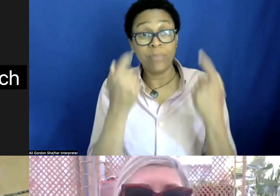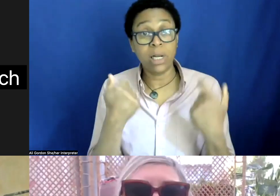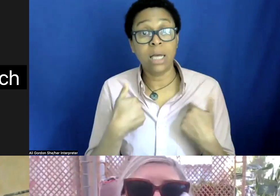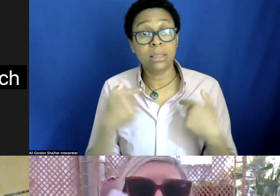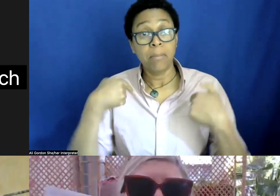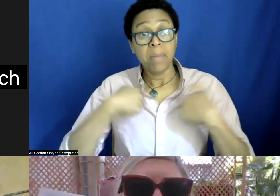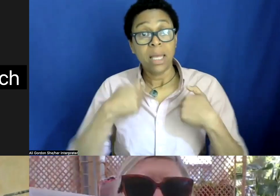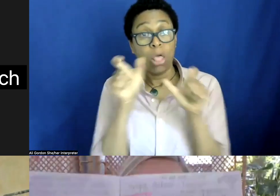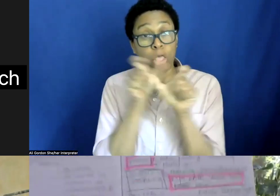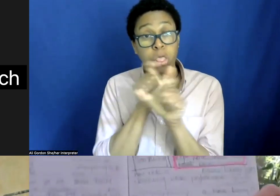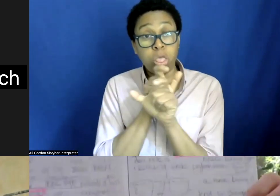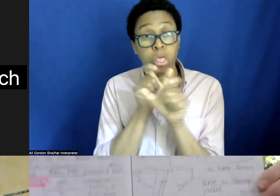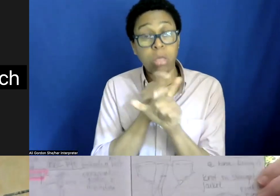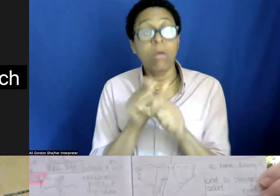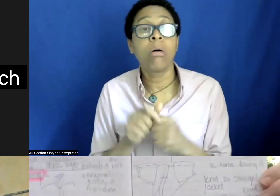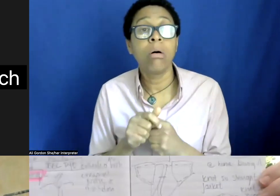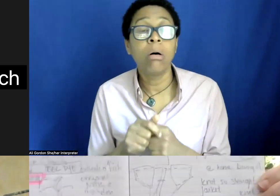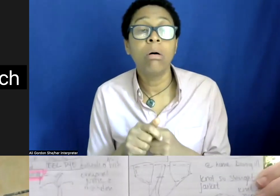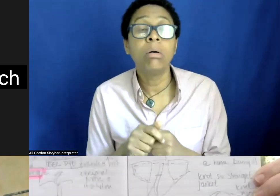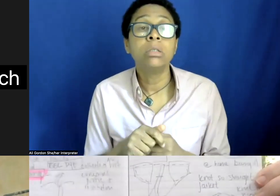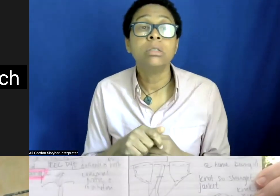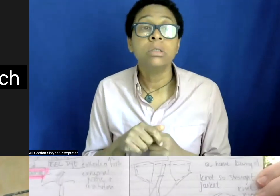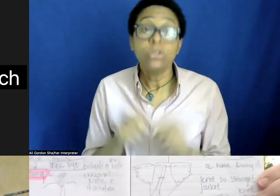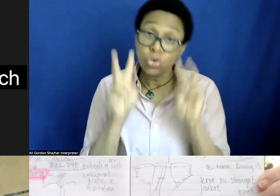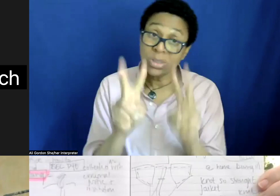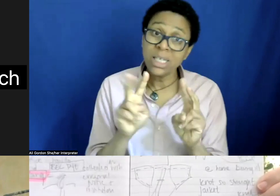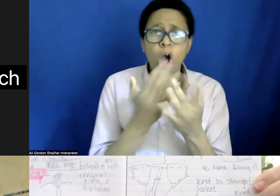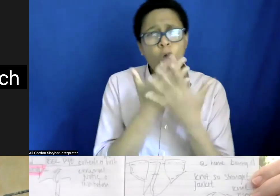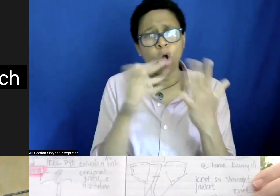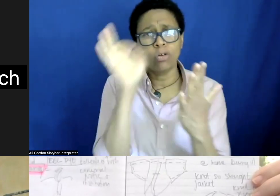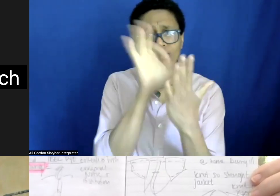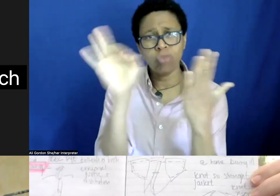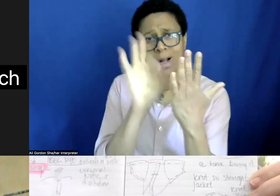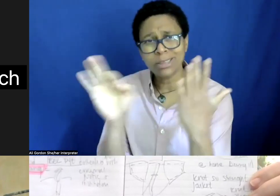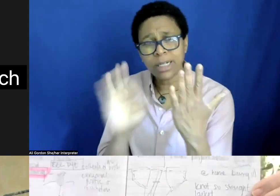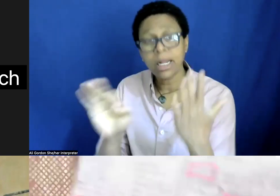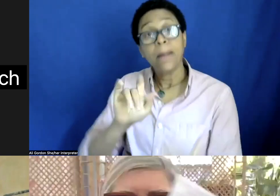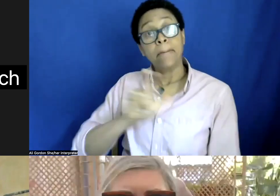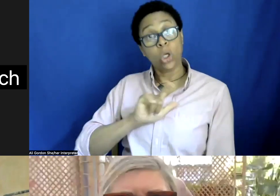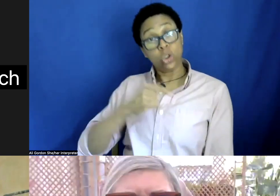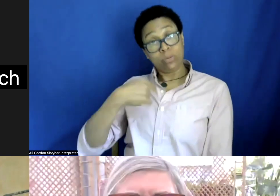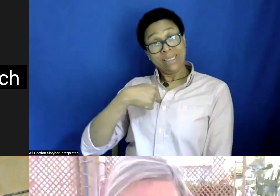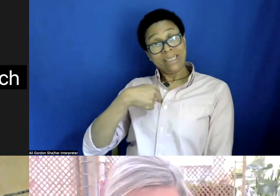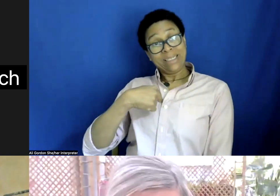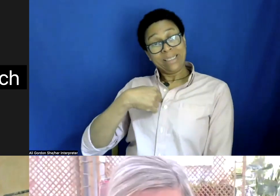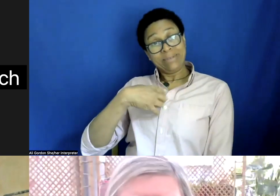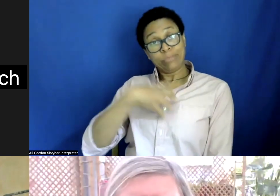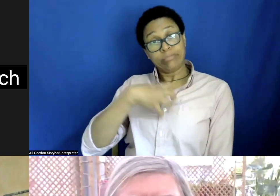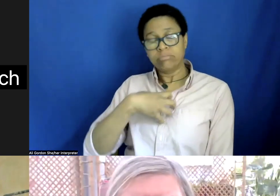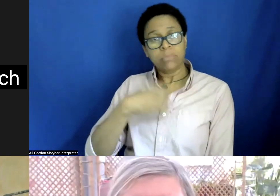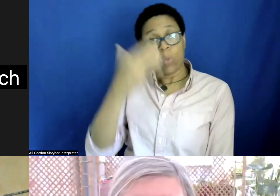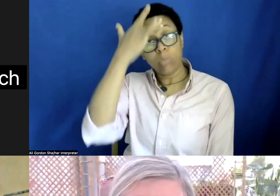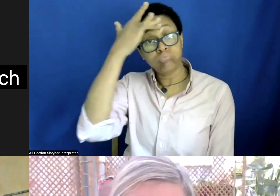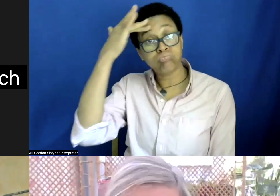studies. So I don't know if you can see, I do lots of writing because I fear I can't remember, because I've got a